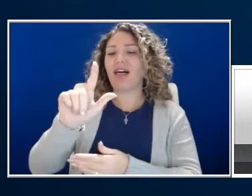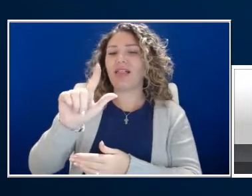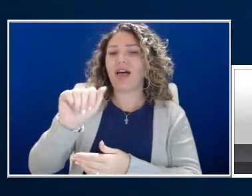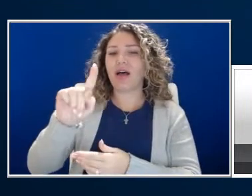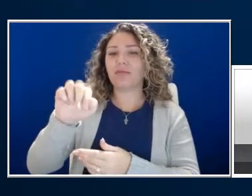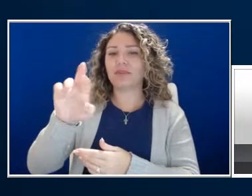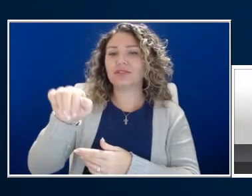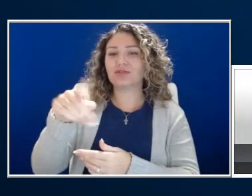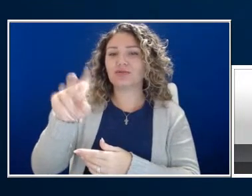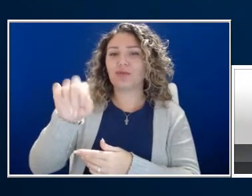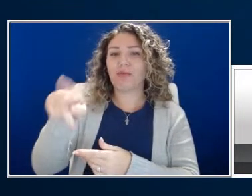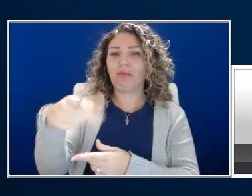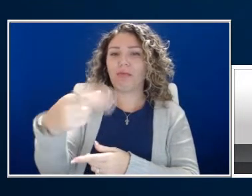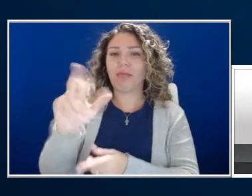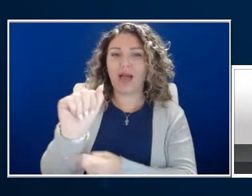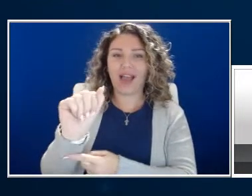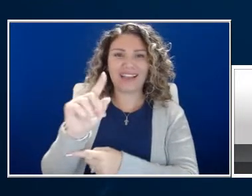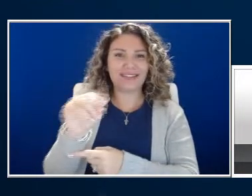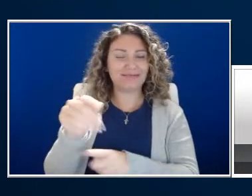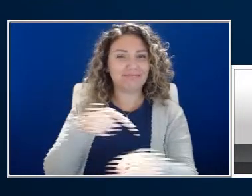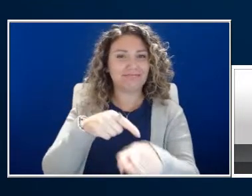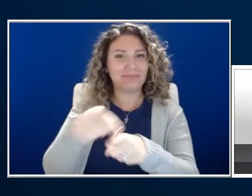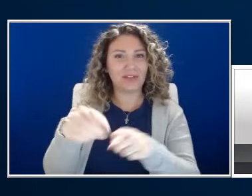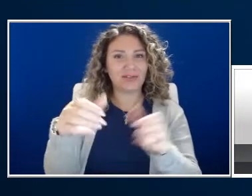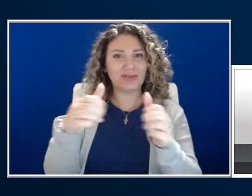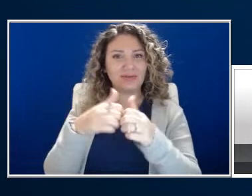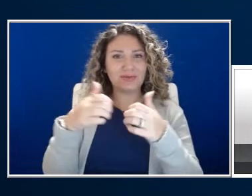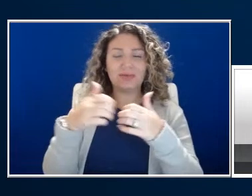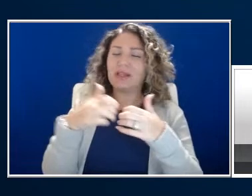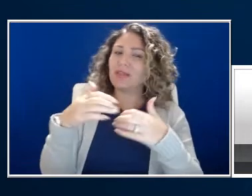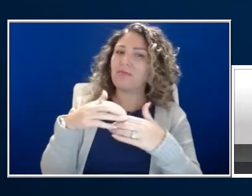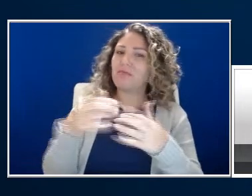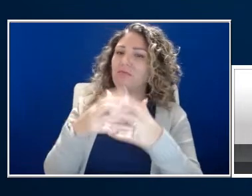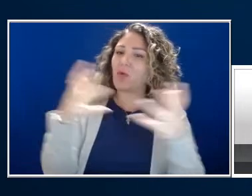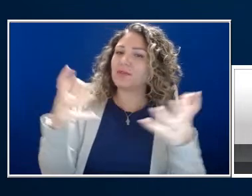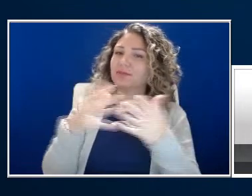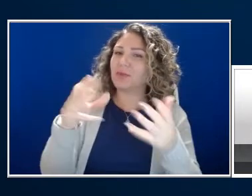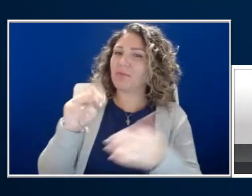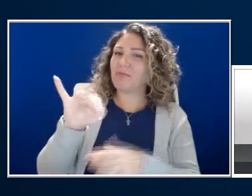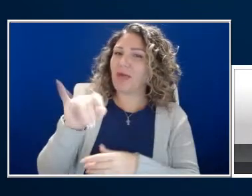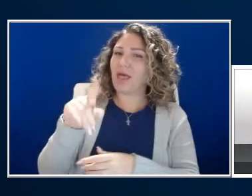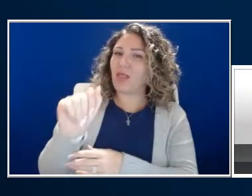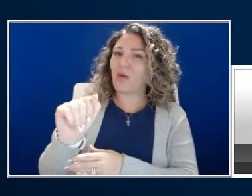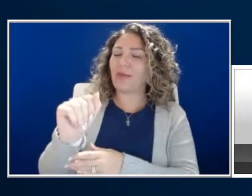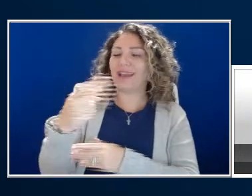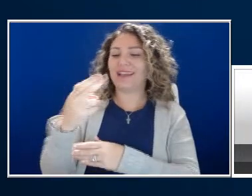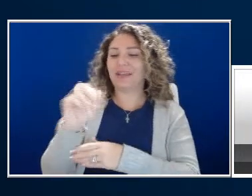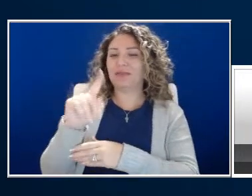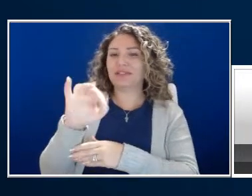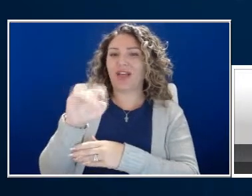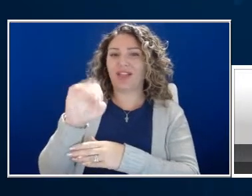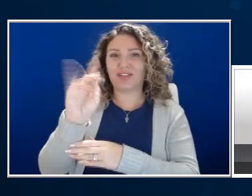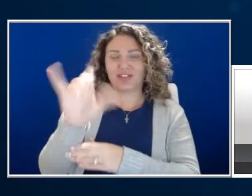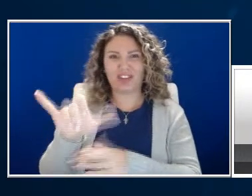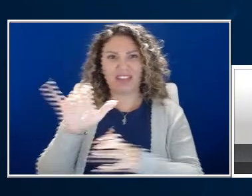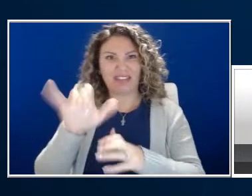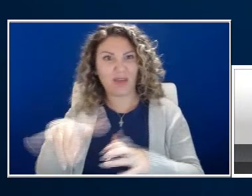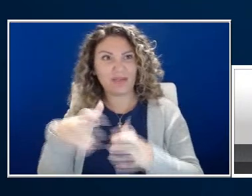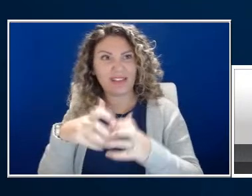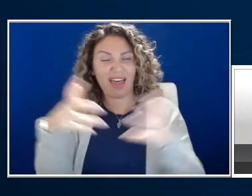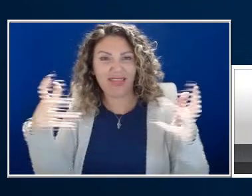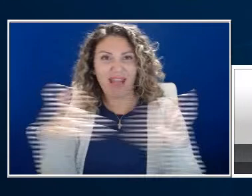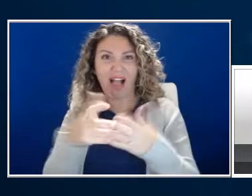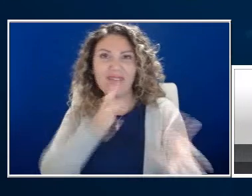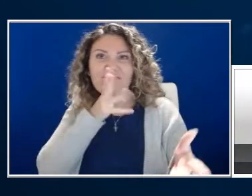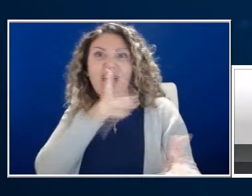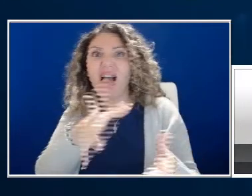in Hematology. Good morning to all of you. You all have big titles, and so that was a lot for me on this Monday morning. Did very well. Thank you so much. Good to see all of you.